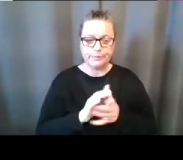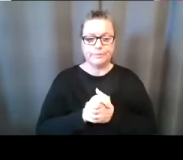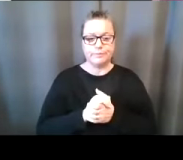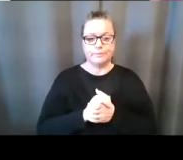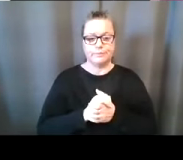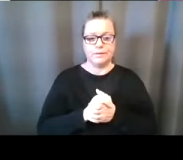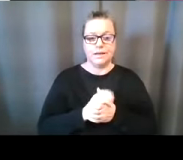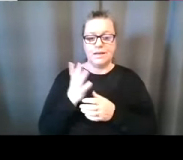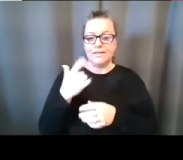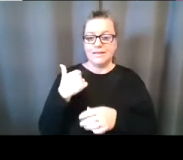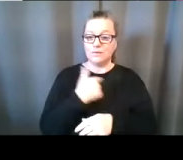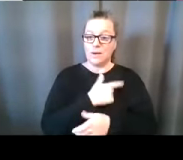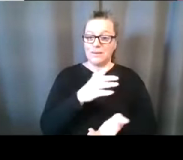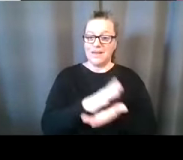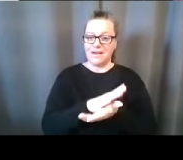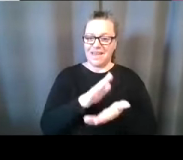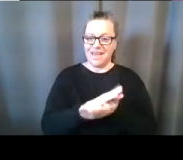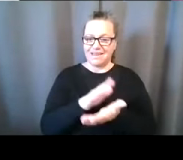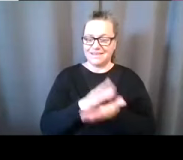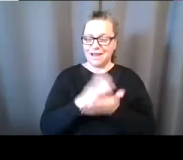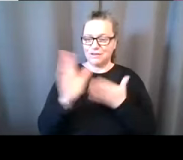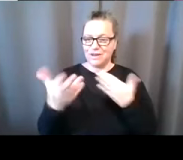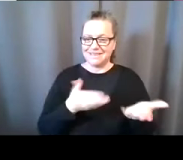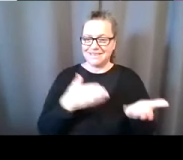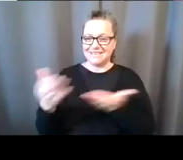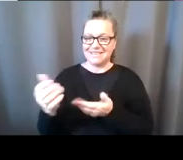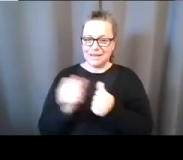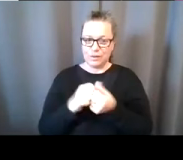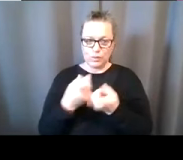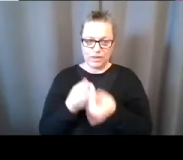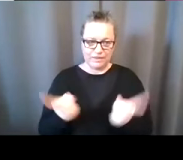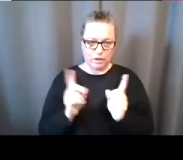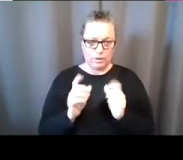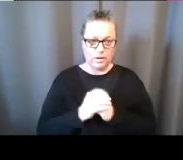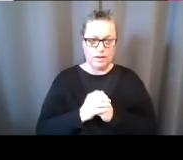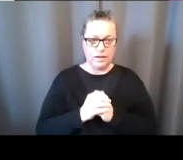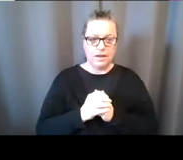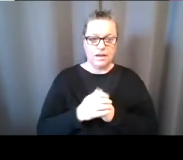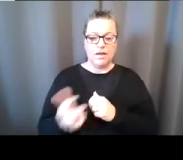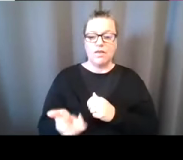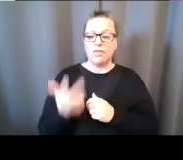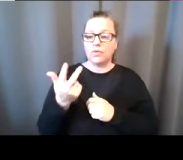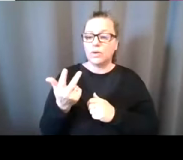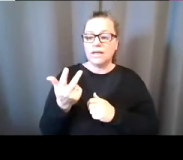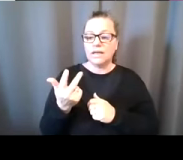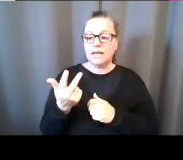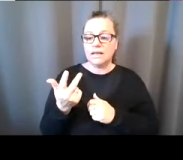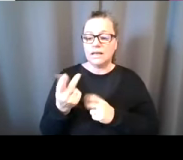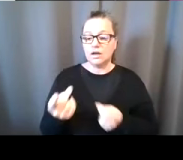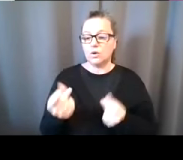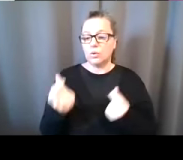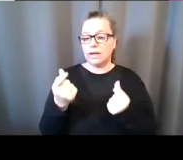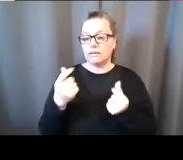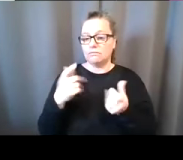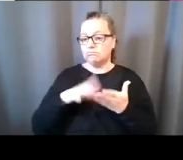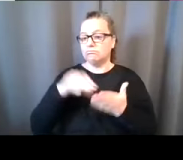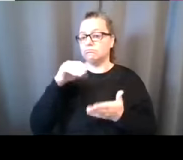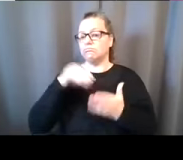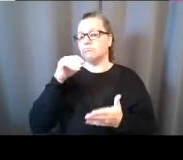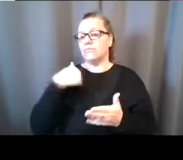that's why we have the handout that you guys can take with you. Just 3 quick kind of takeaways that Shauna and I